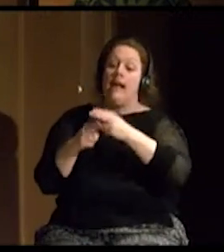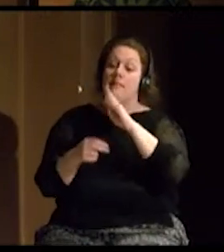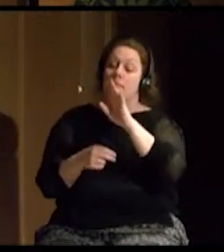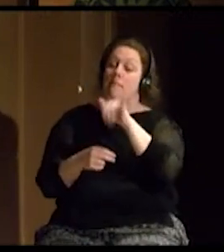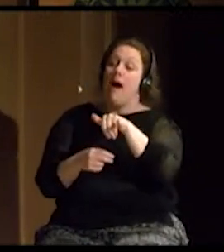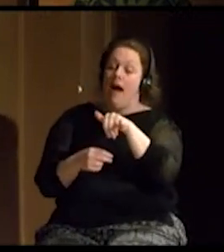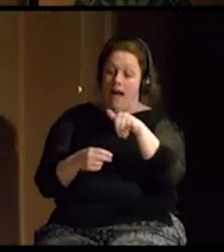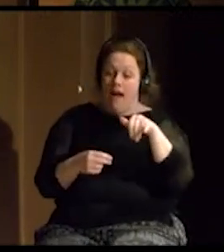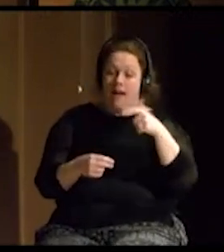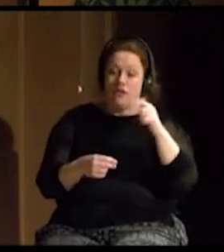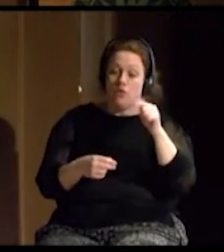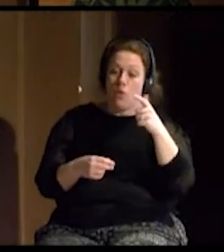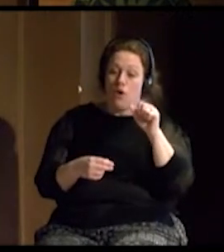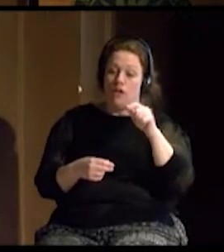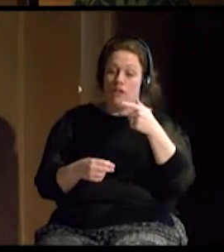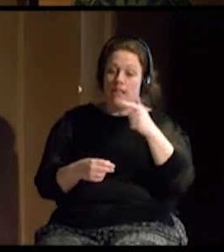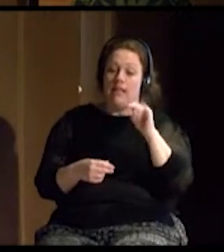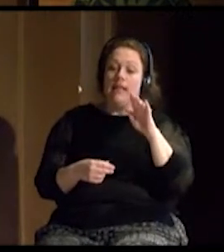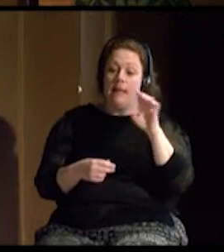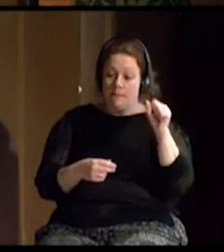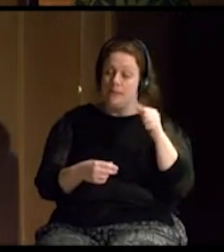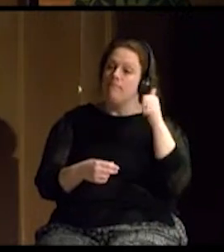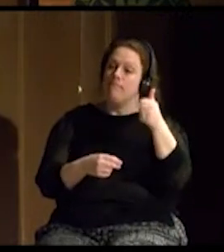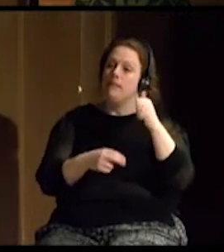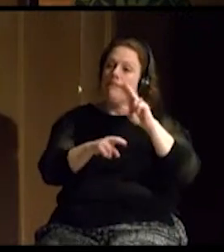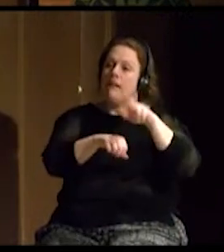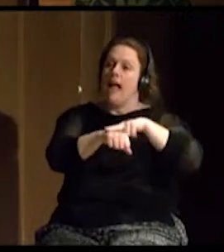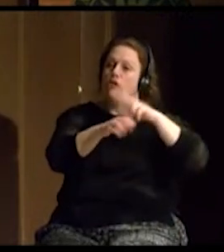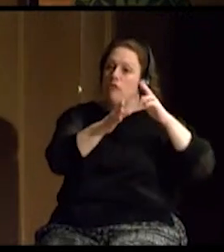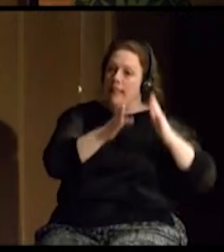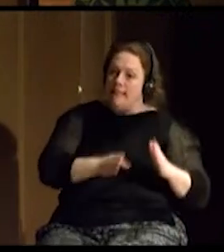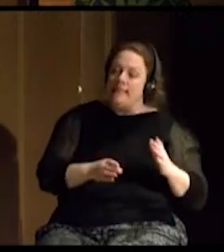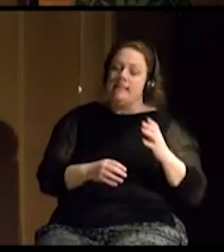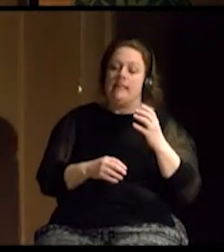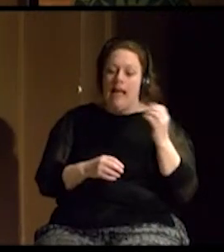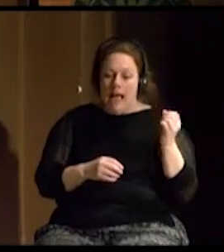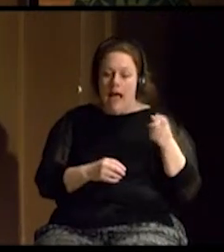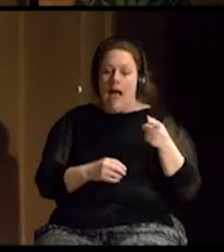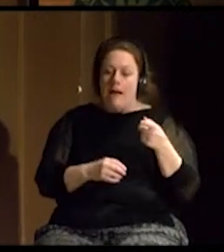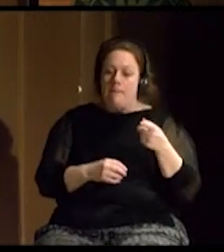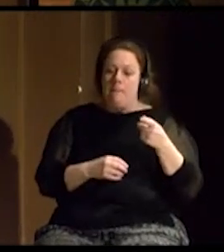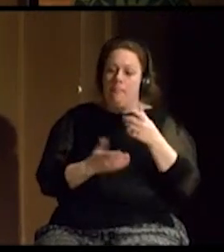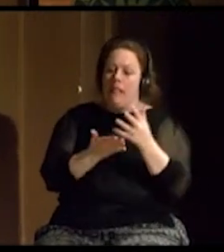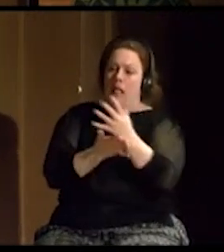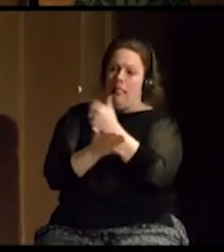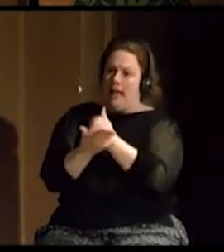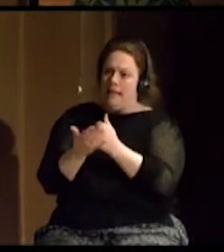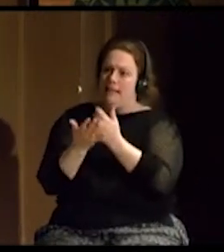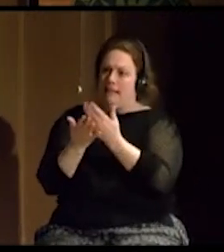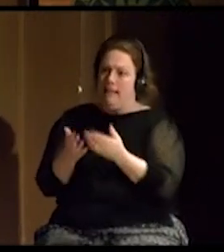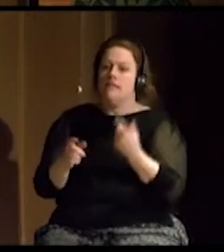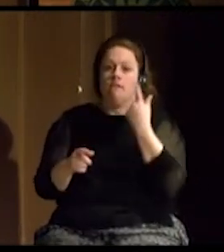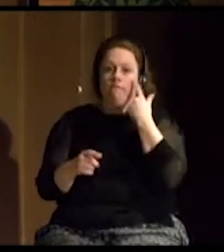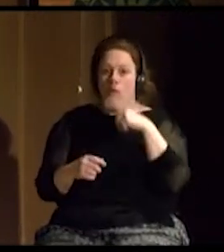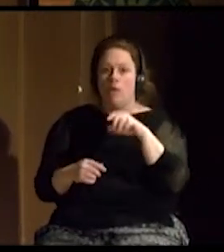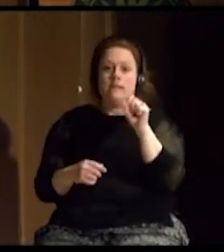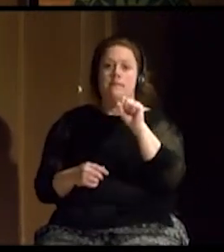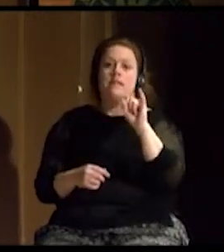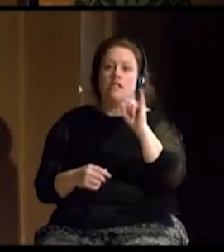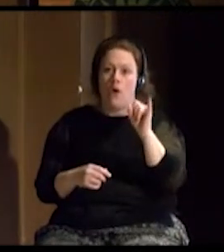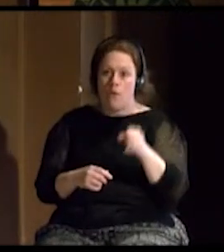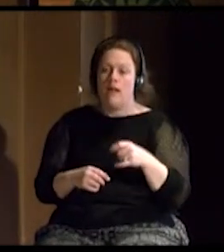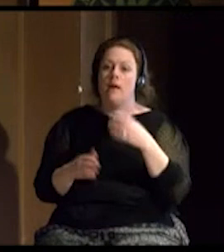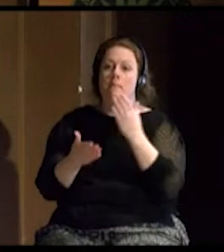ethnographer and a naturalist who had collected specimens for the Smithsonian while he was part of the Northwest Boundary